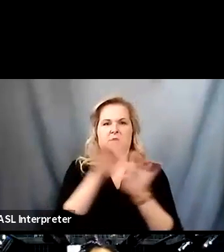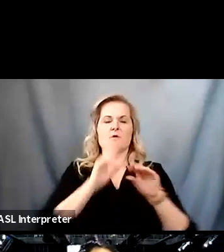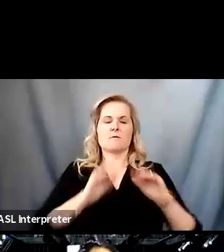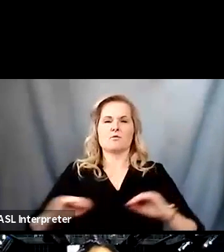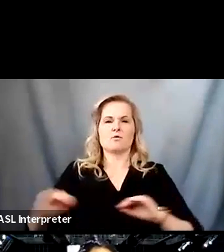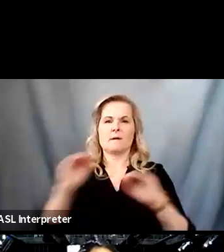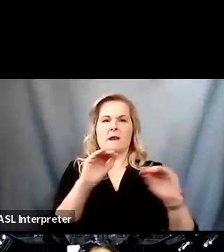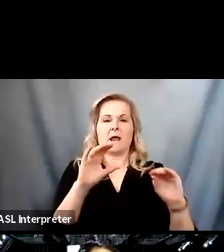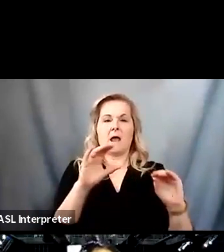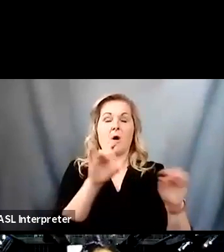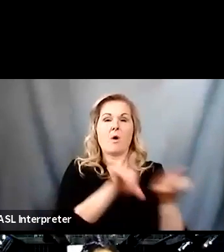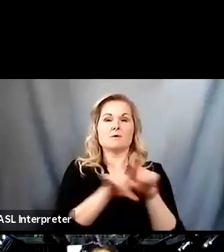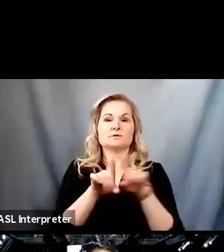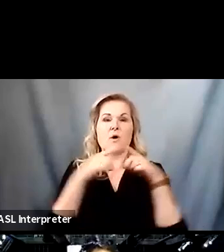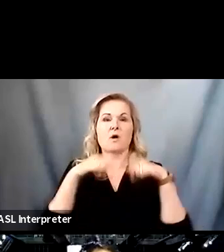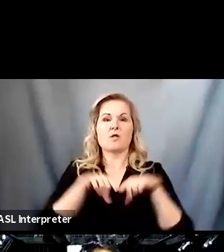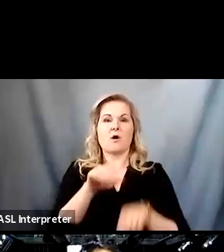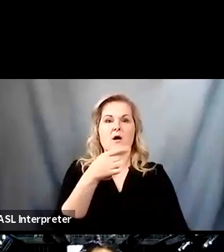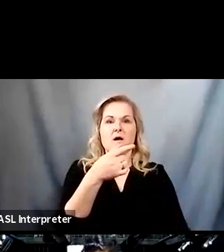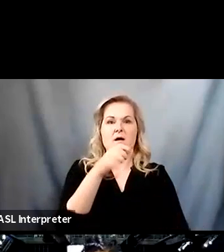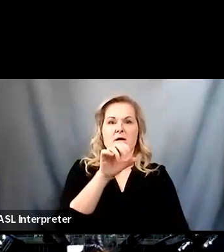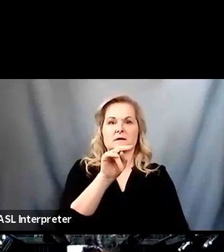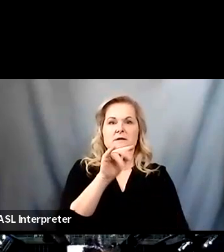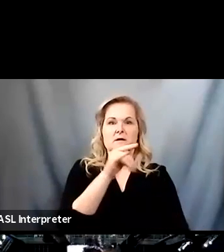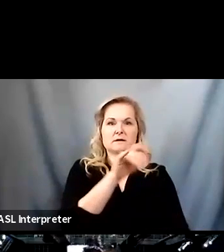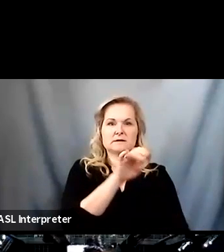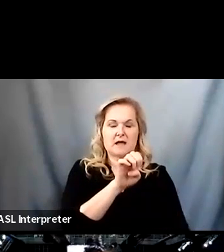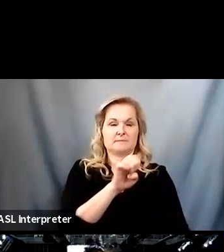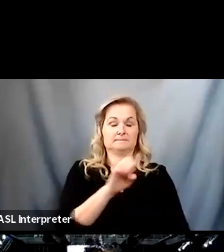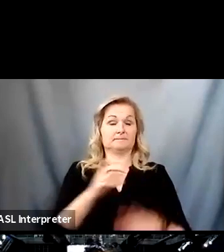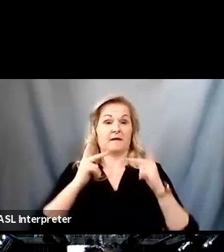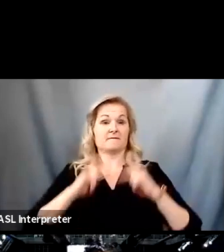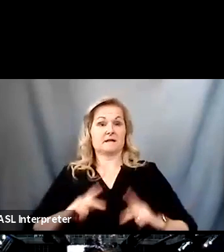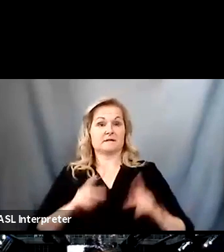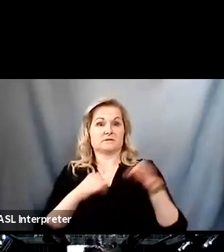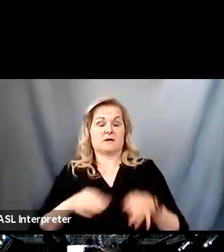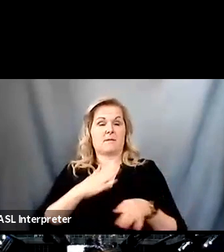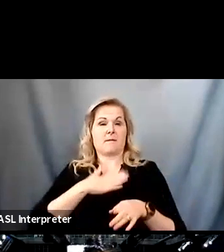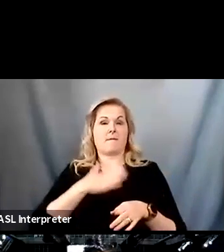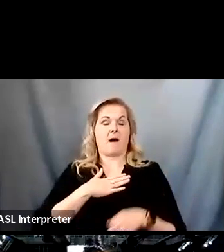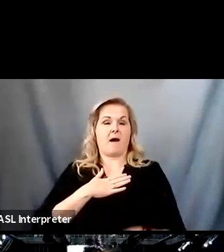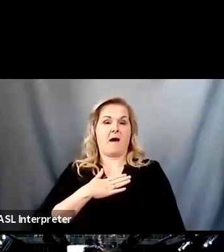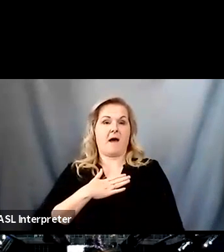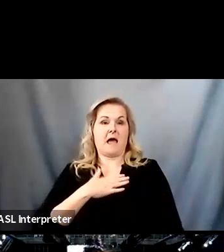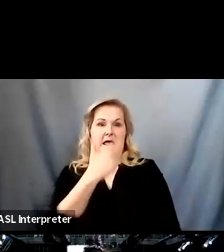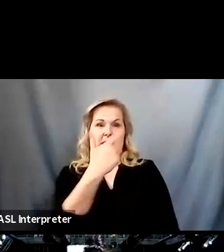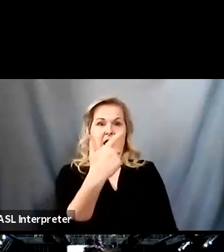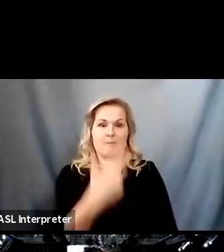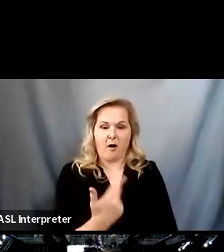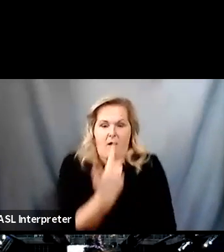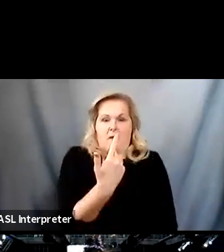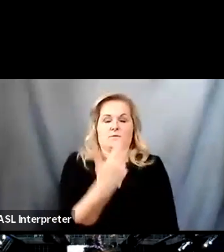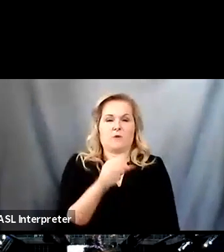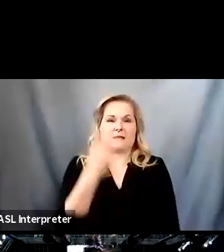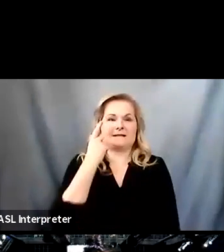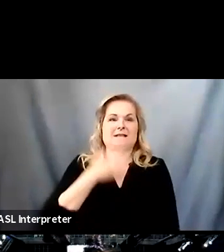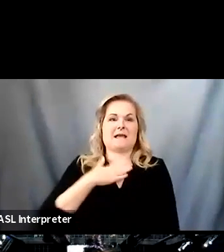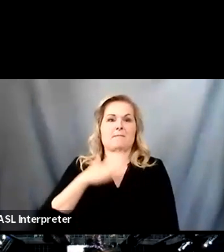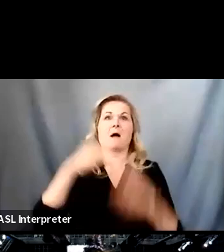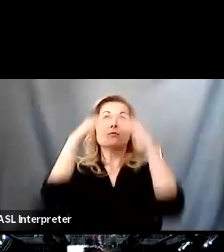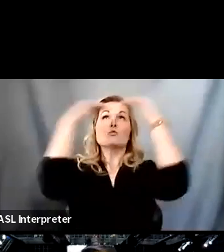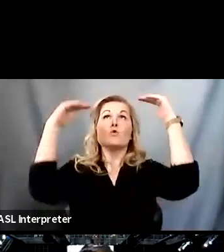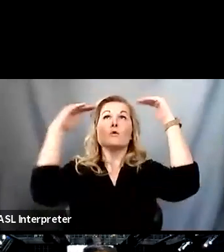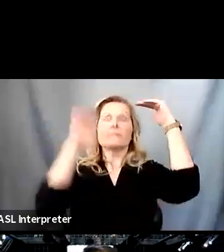Other things, physical description. My camera's tilted upwards, so you see my ceiling, which is like mottled, is that the right